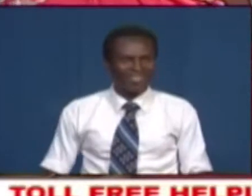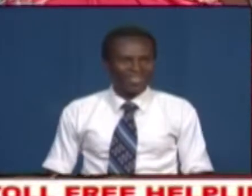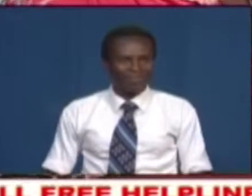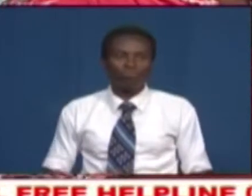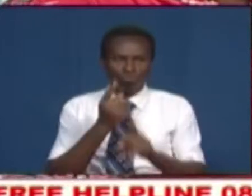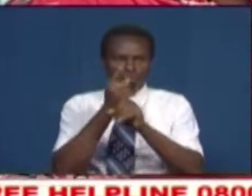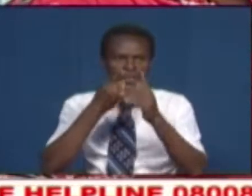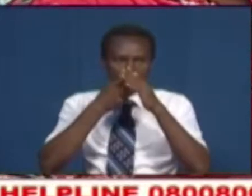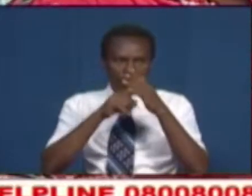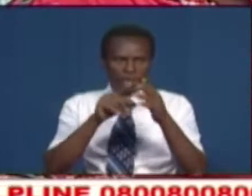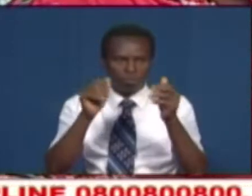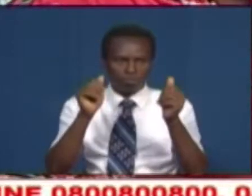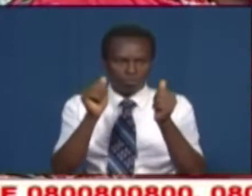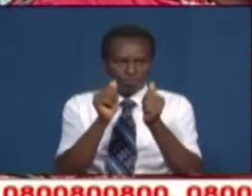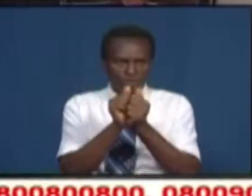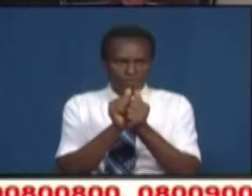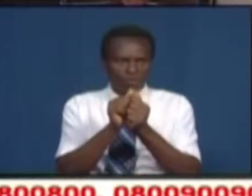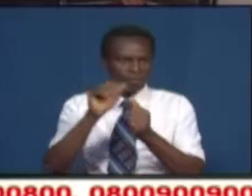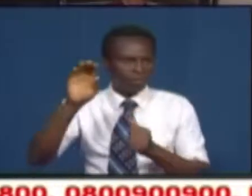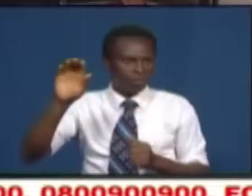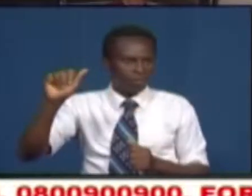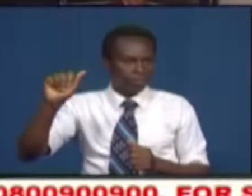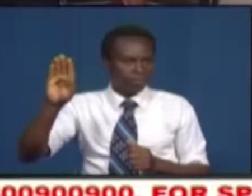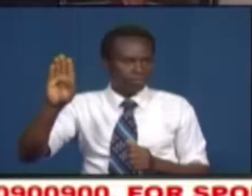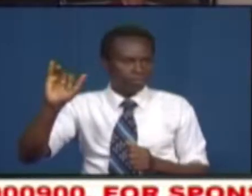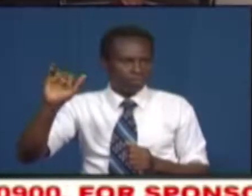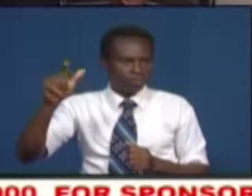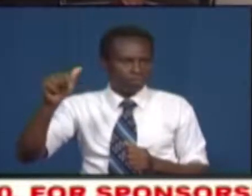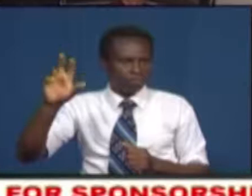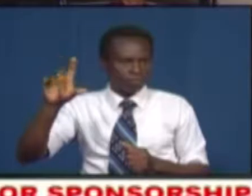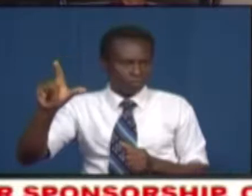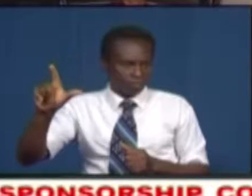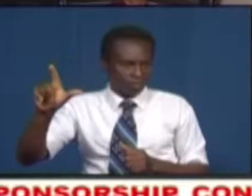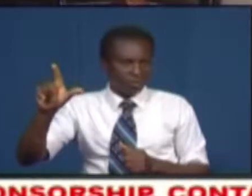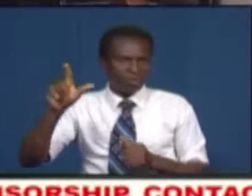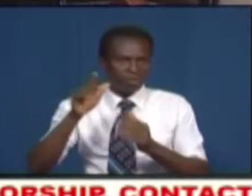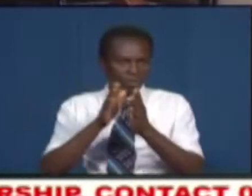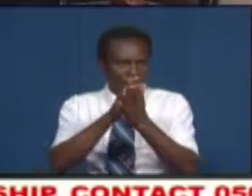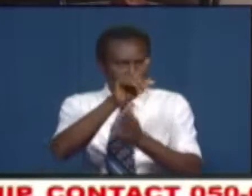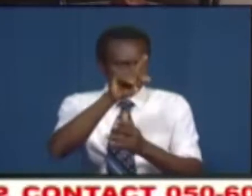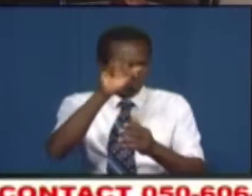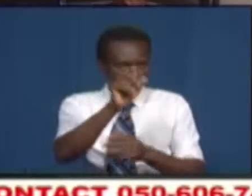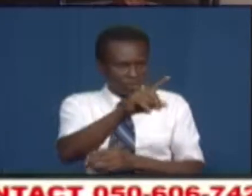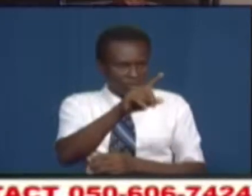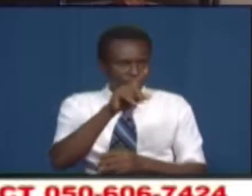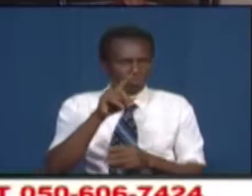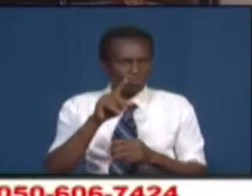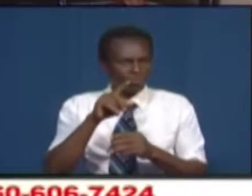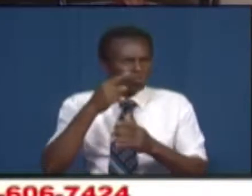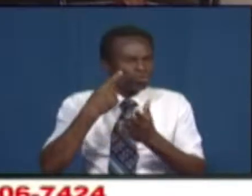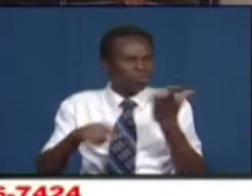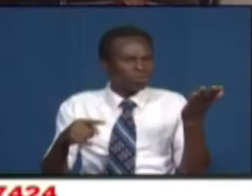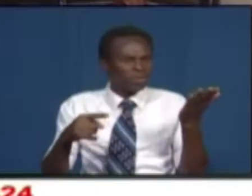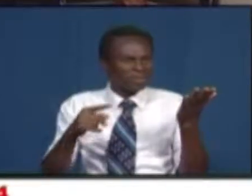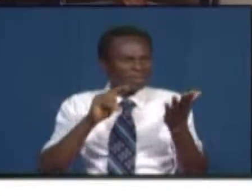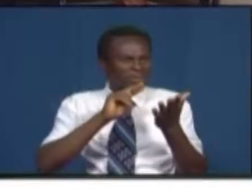So I'm going to start right with Tani. Tani, I mean, you know what our first question will be, right? Like, what constitutes adolescent